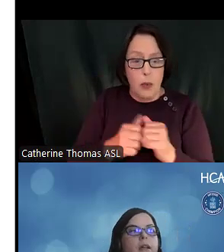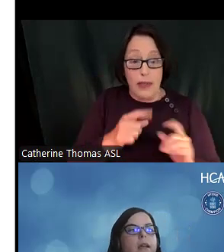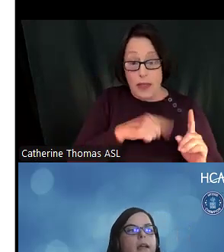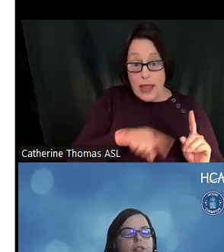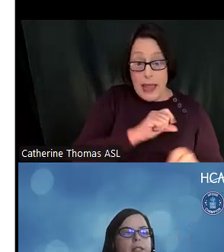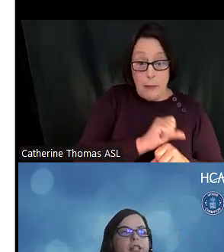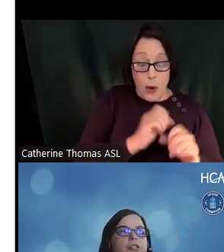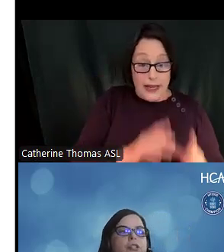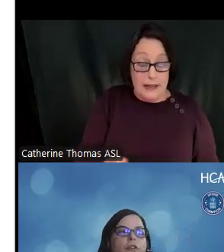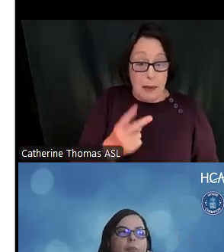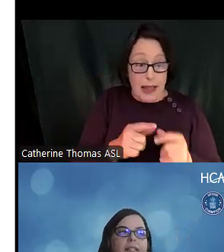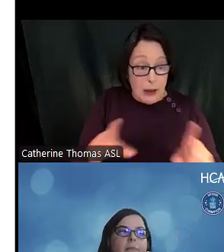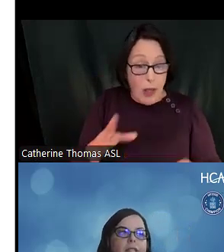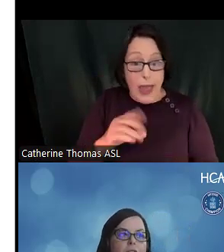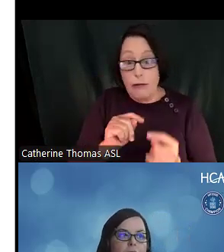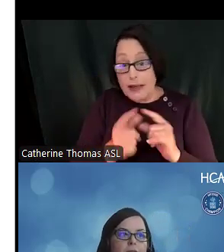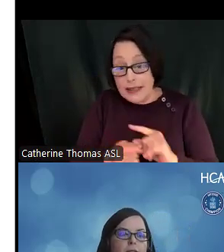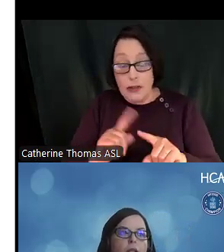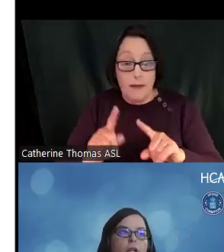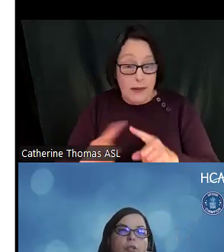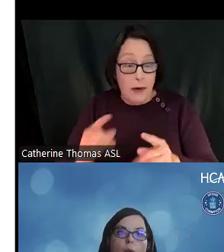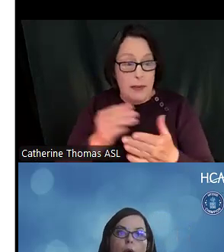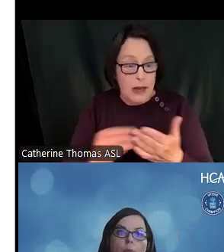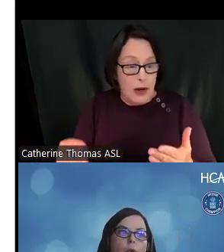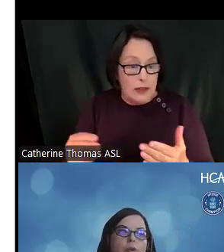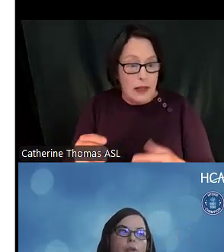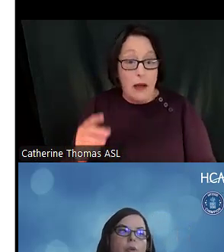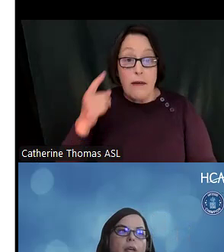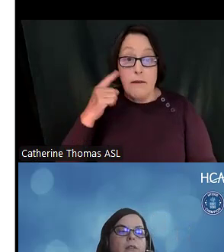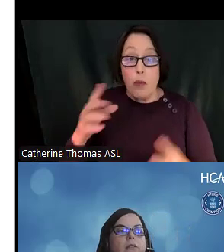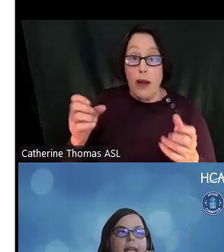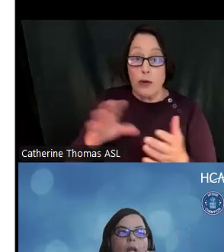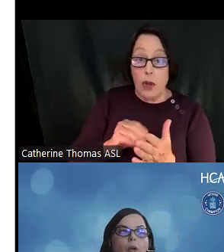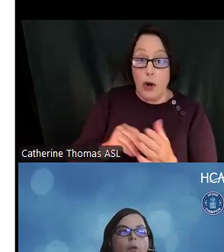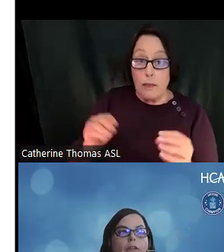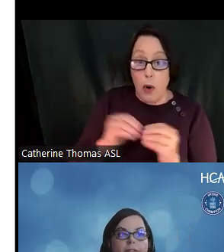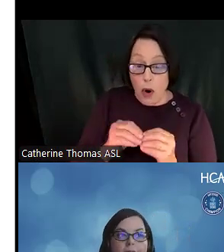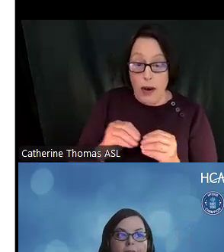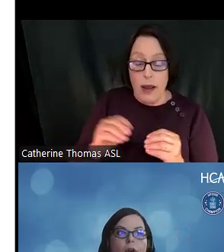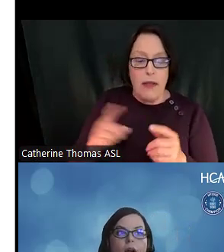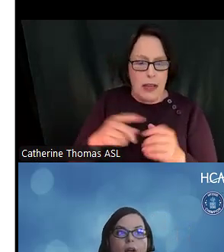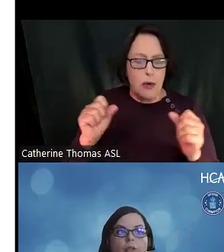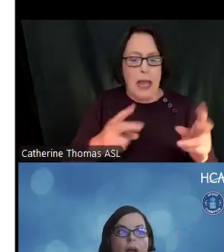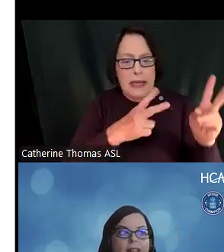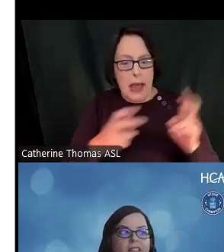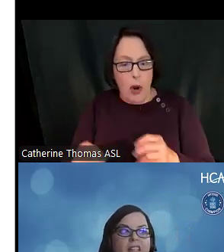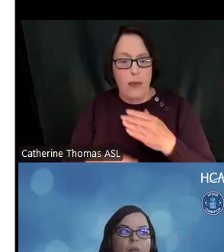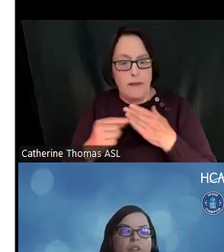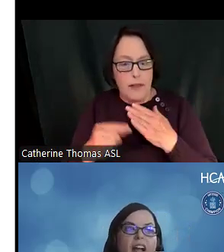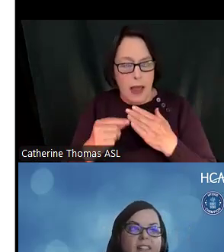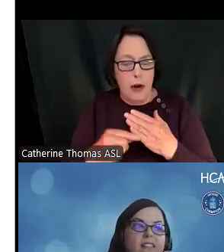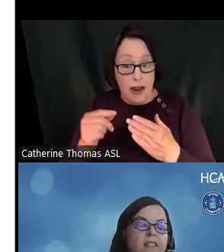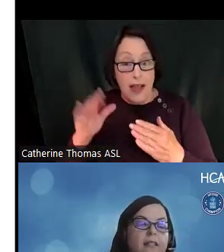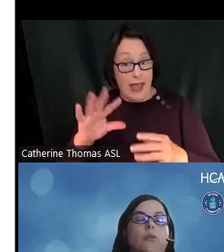services, and translations of printed materials. To learn more, you can download our flyer on how to access